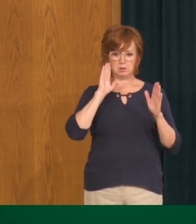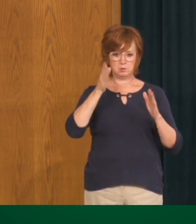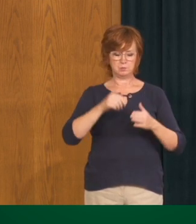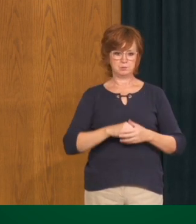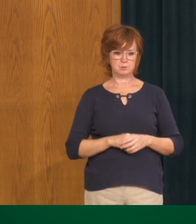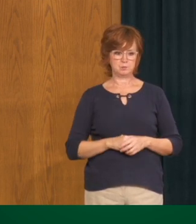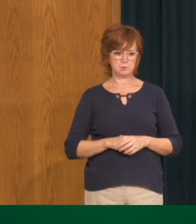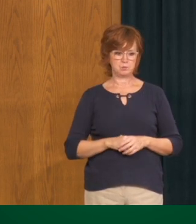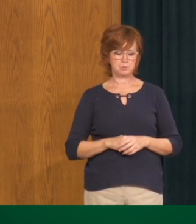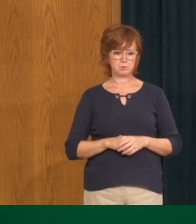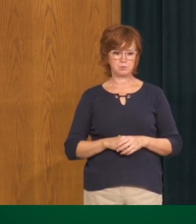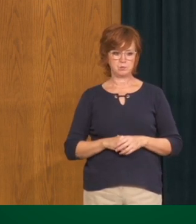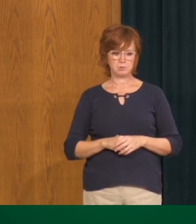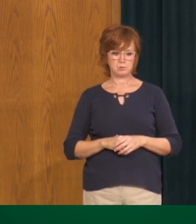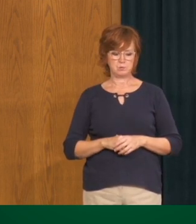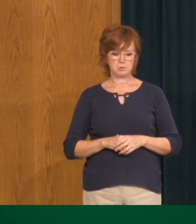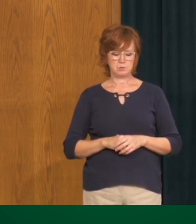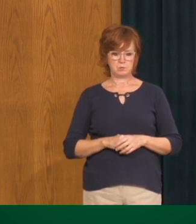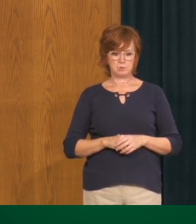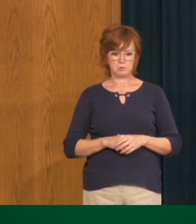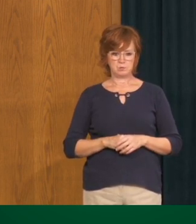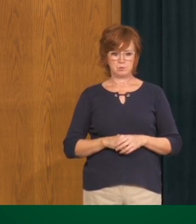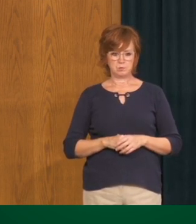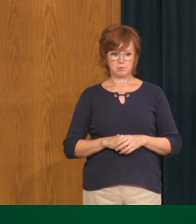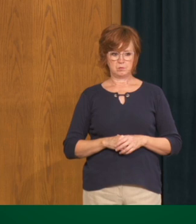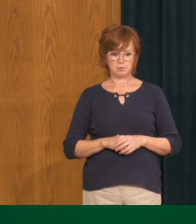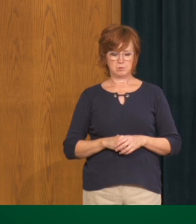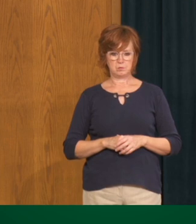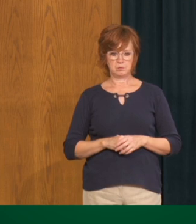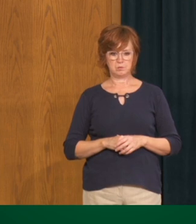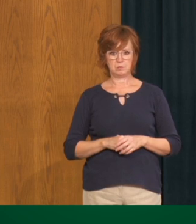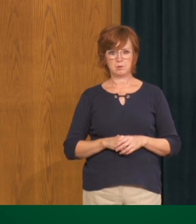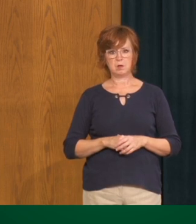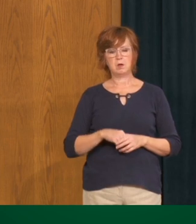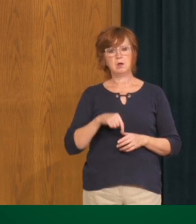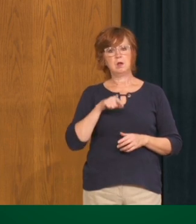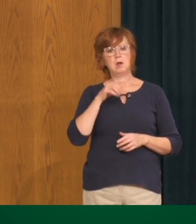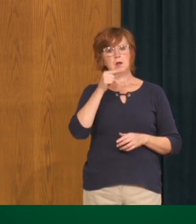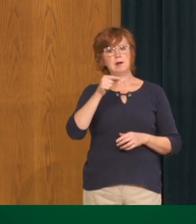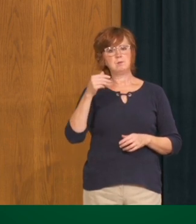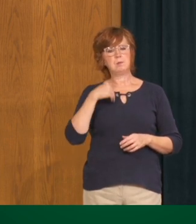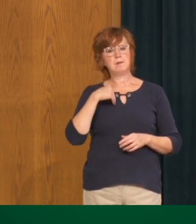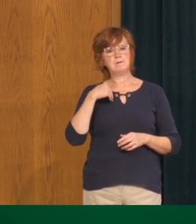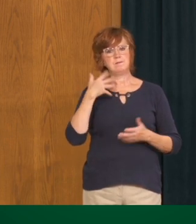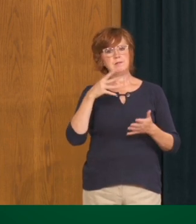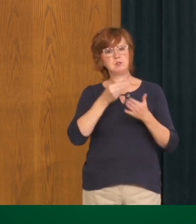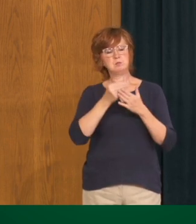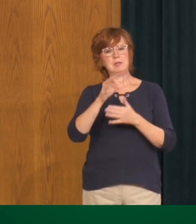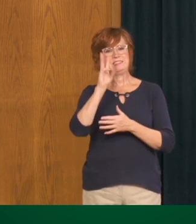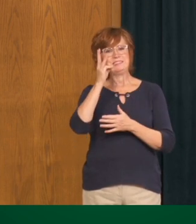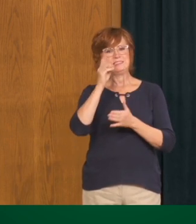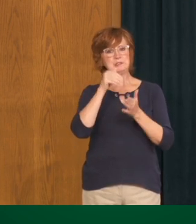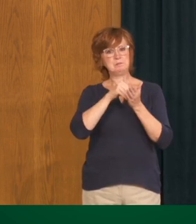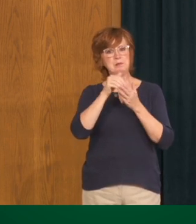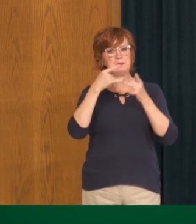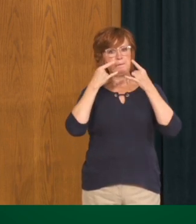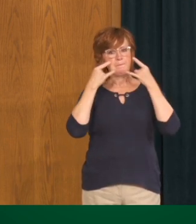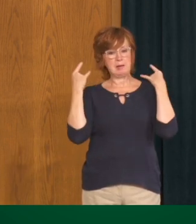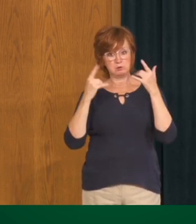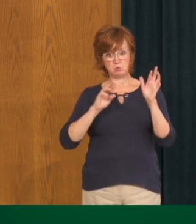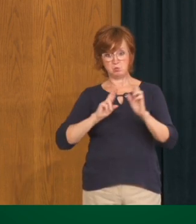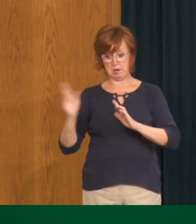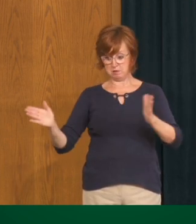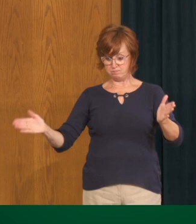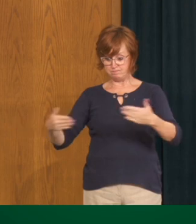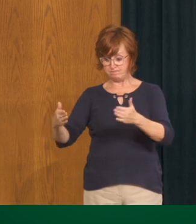into level 2, how long does the government expect the 6 million masks to last? And are you being proactive in finding and acquiring